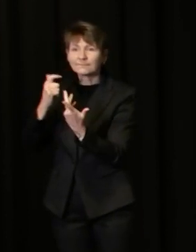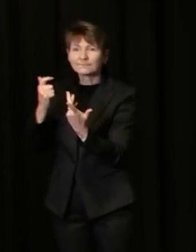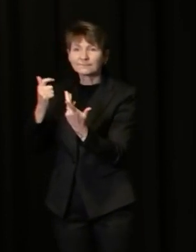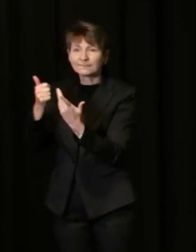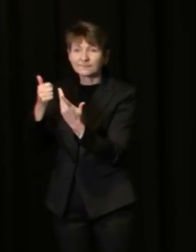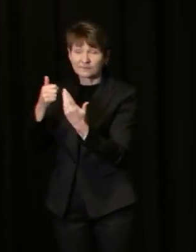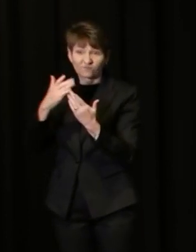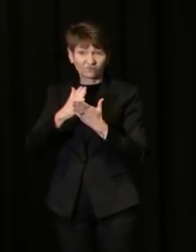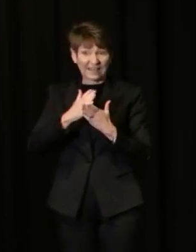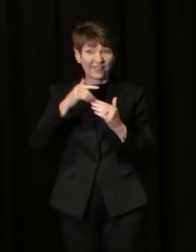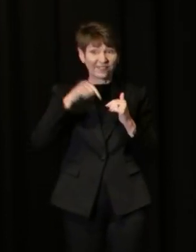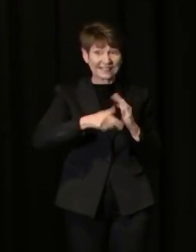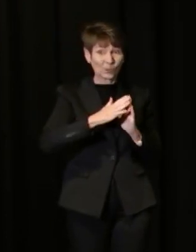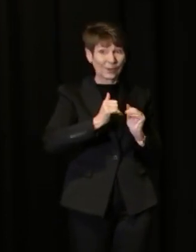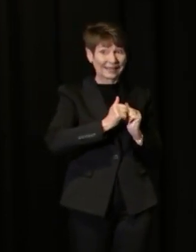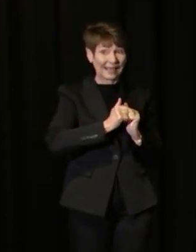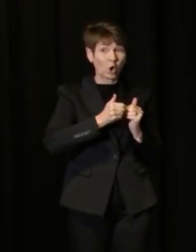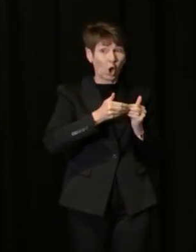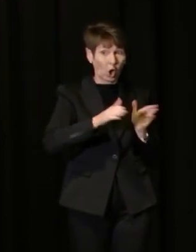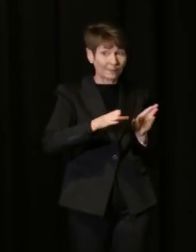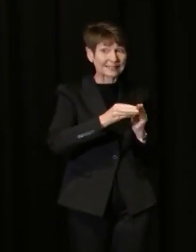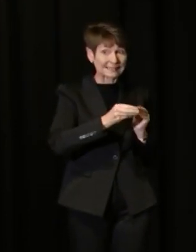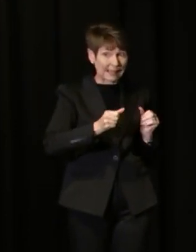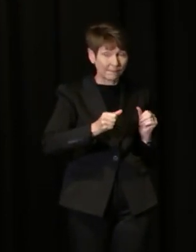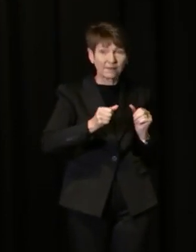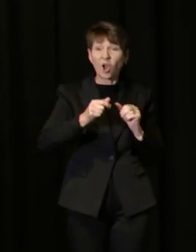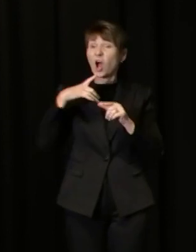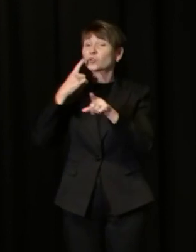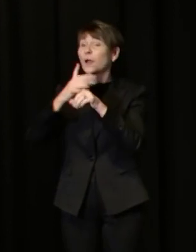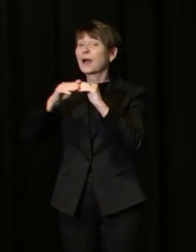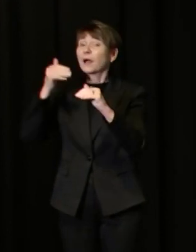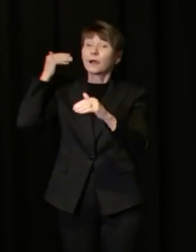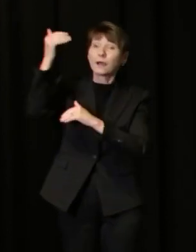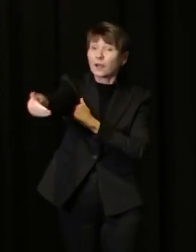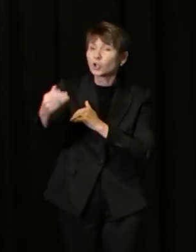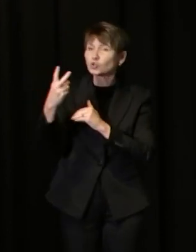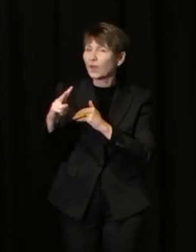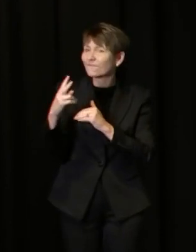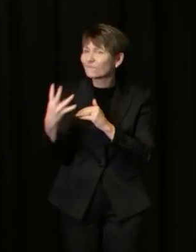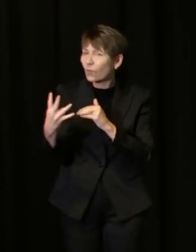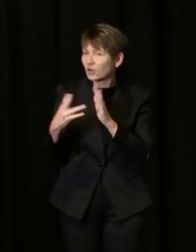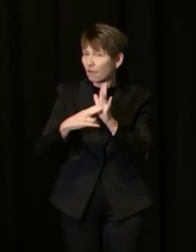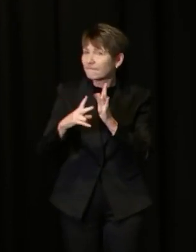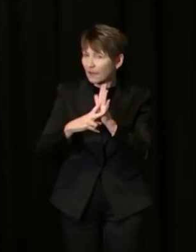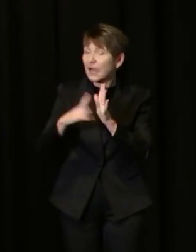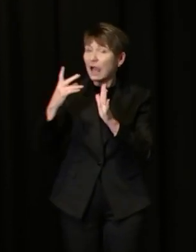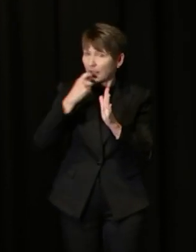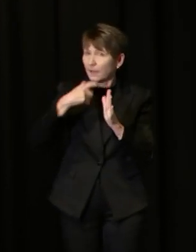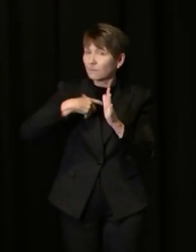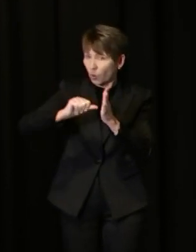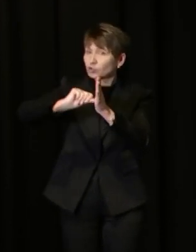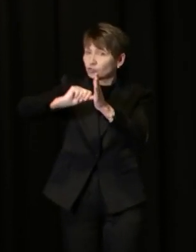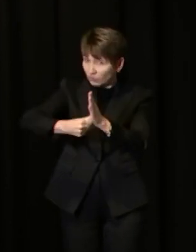which is this weekend. I'm talking about the final step, if you like, in this roadmap. We will